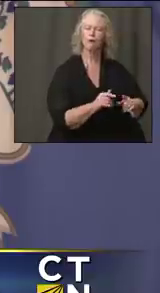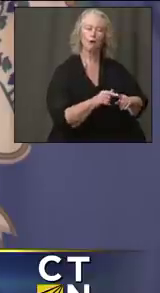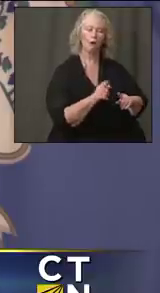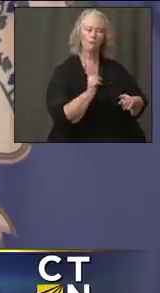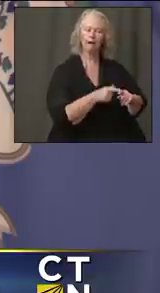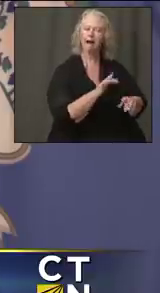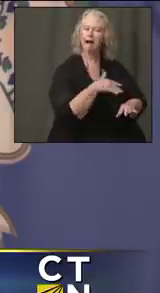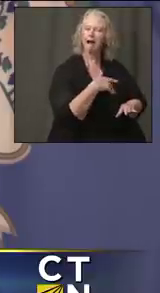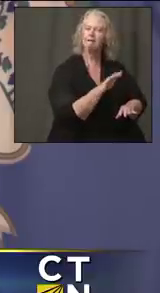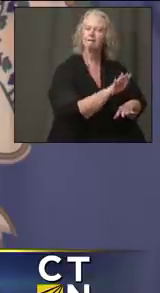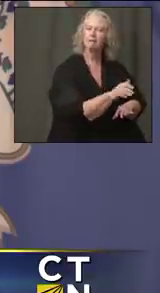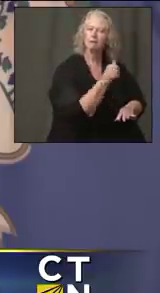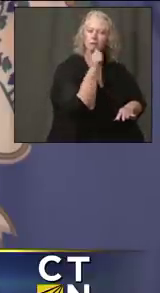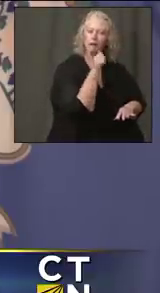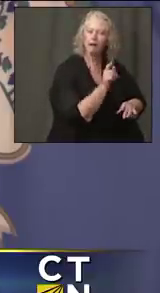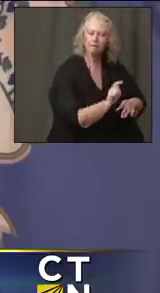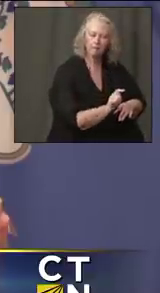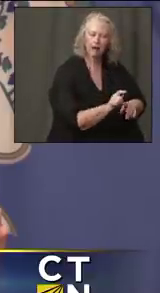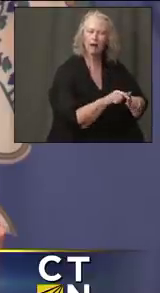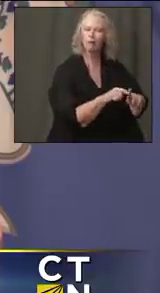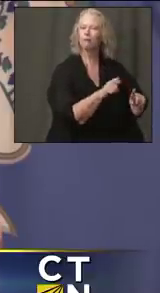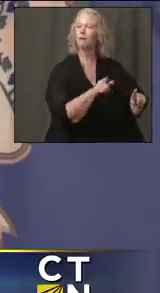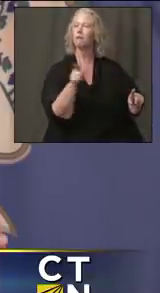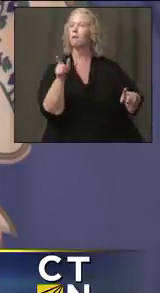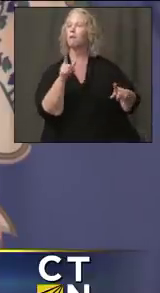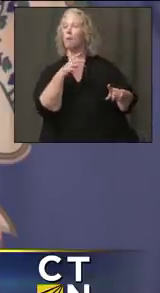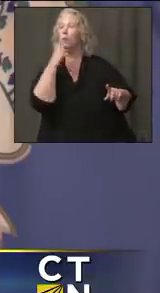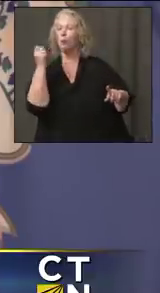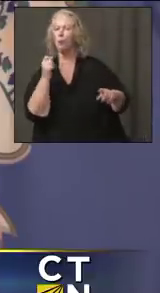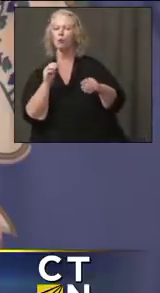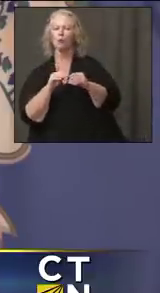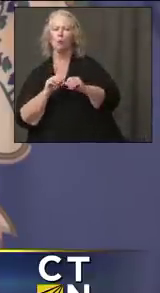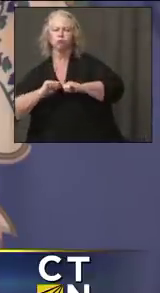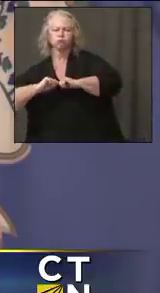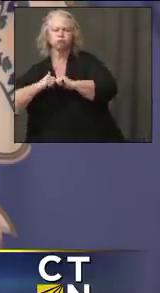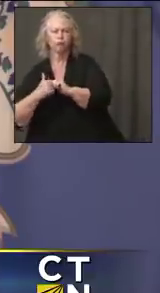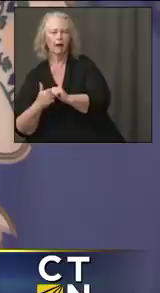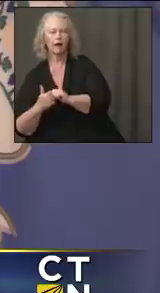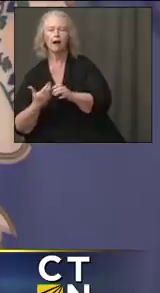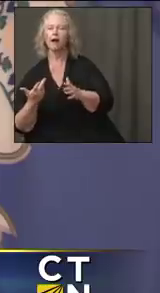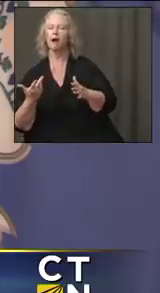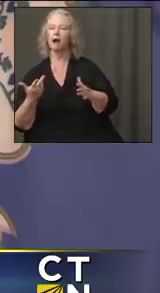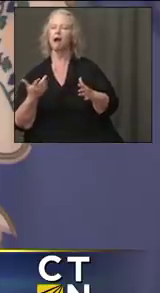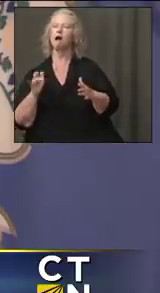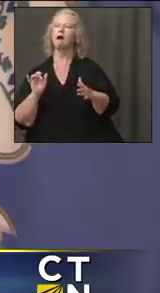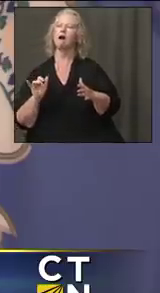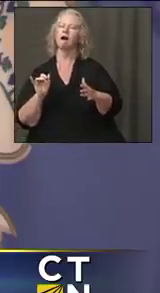bathrooms. So these all went into the metrics in terms of classroom. But then